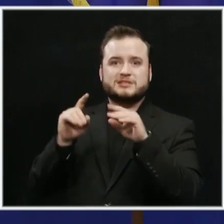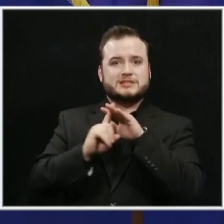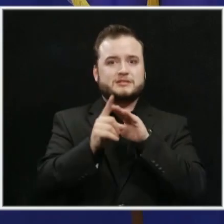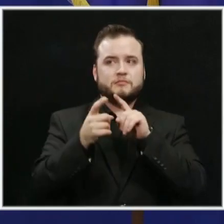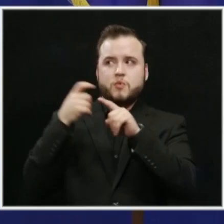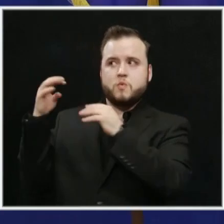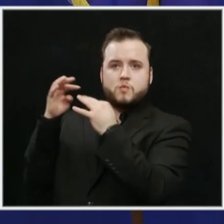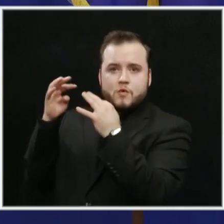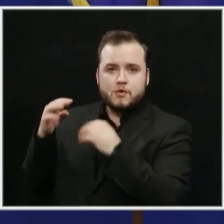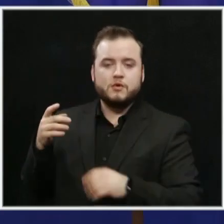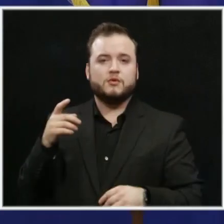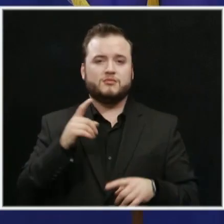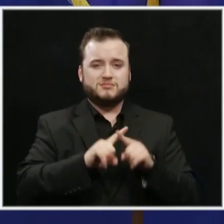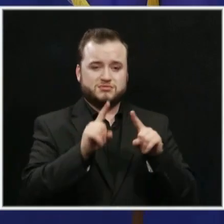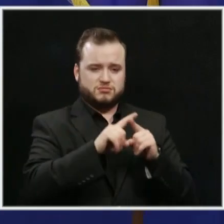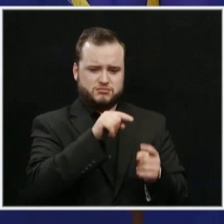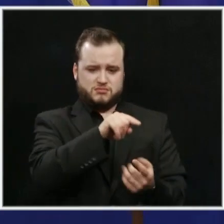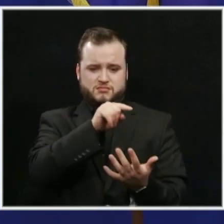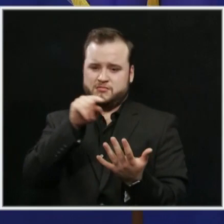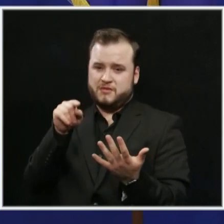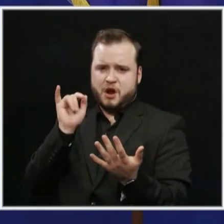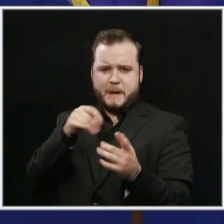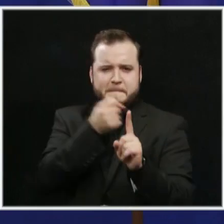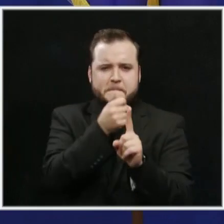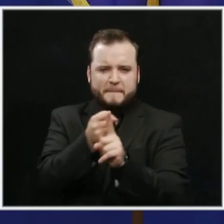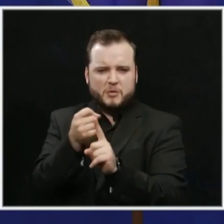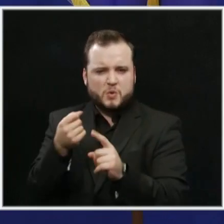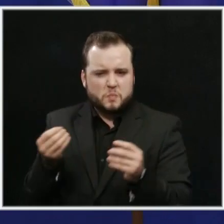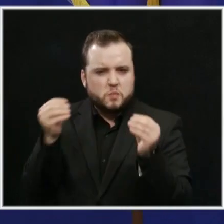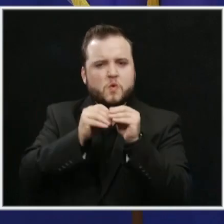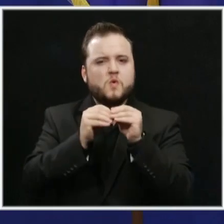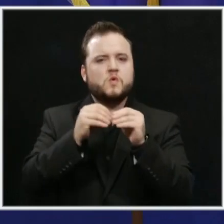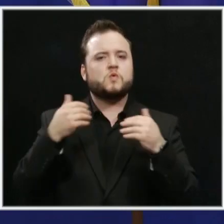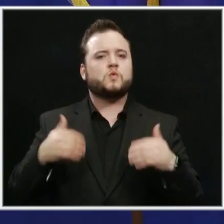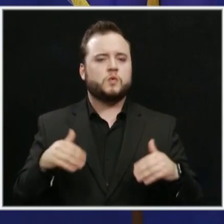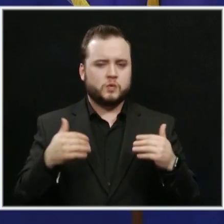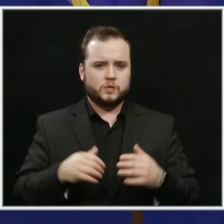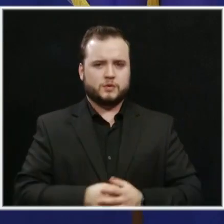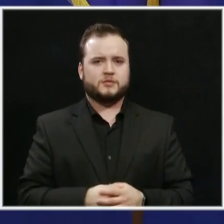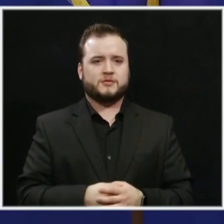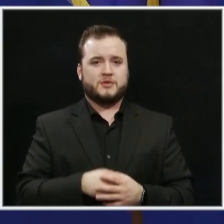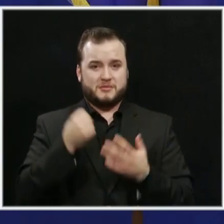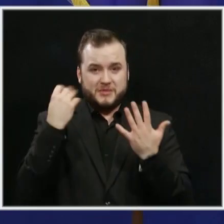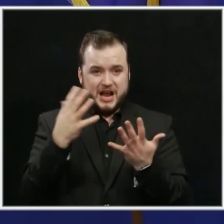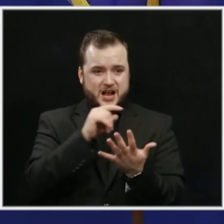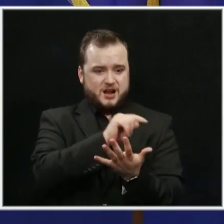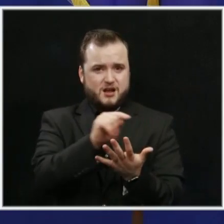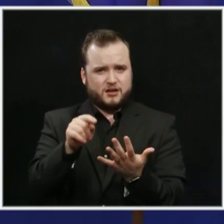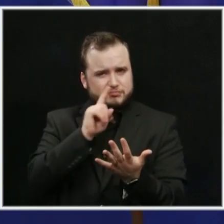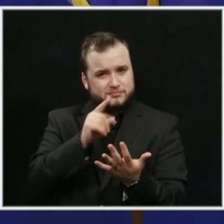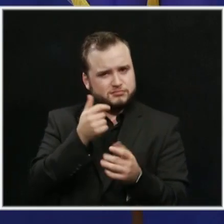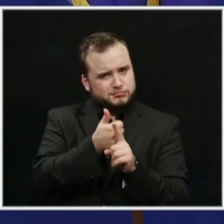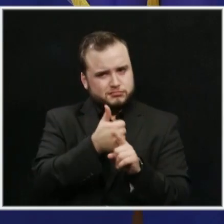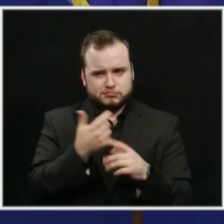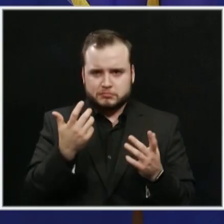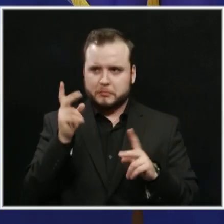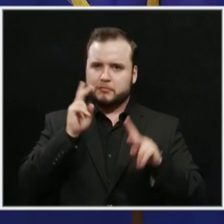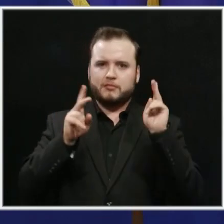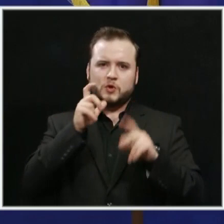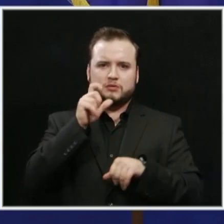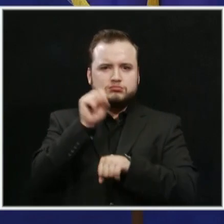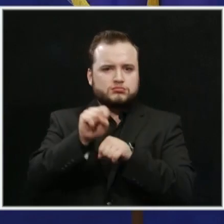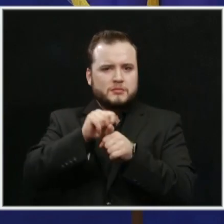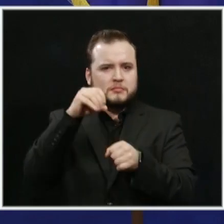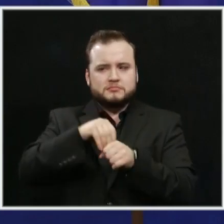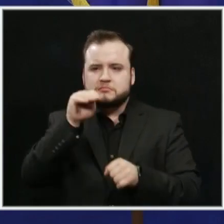that. Many folks are the essential workers that are carrying out those daily jobs in our community. They drive the supply trucks, stock the shelves, care for our